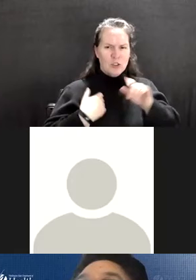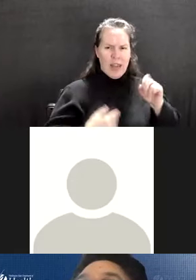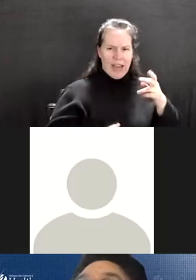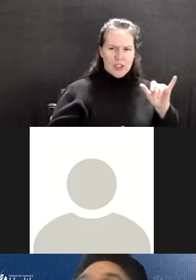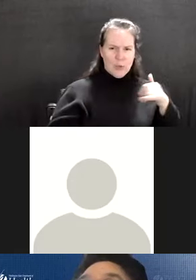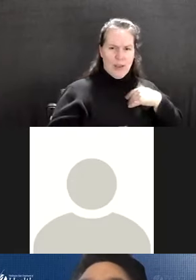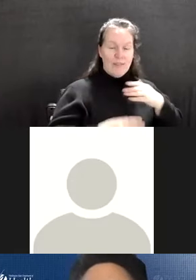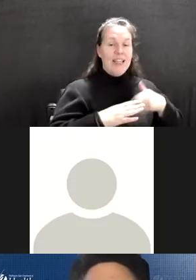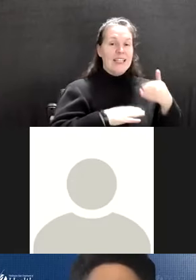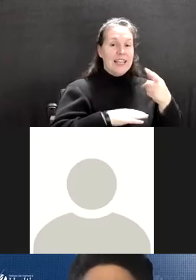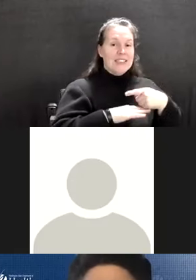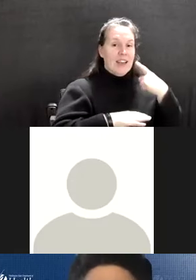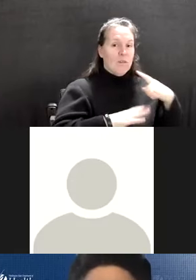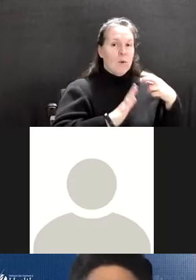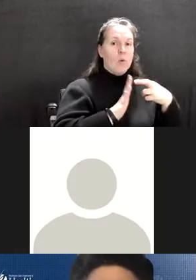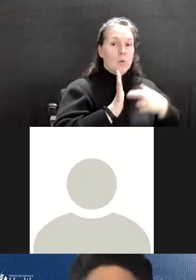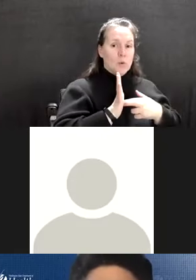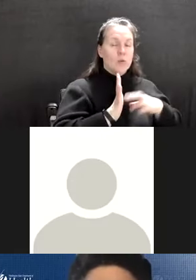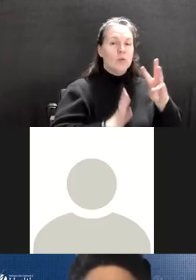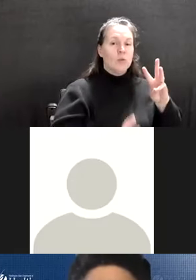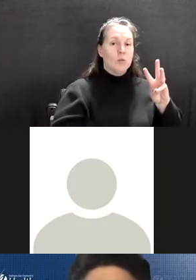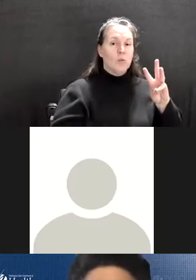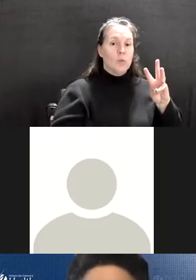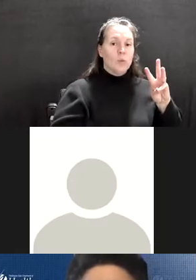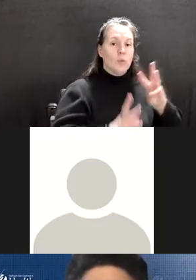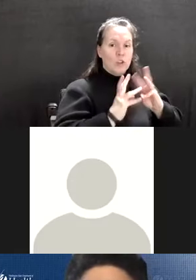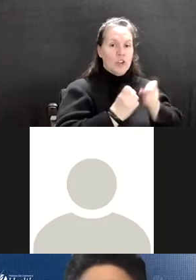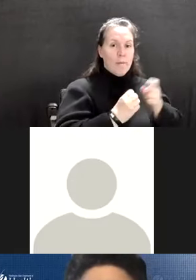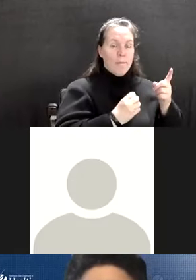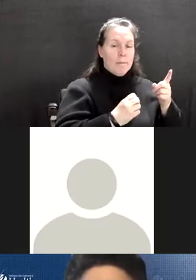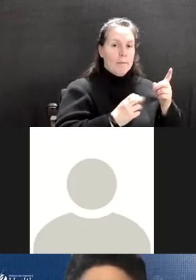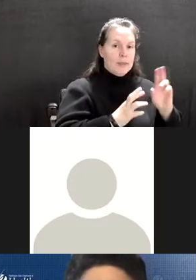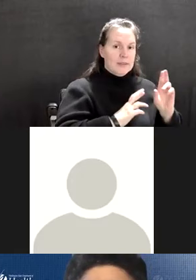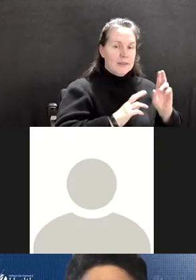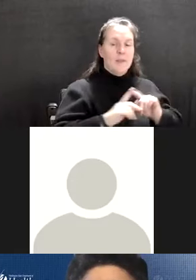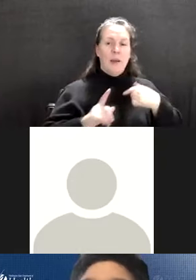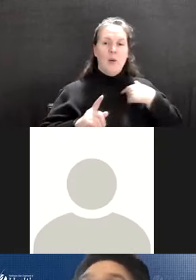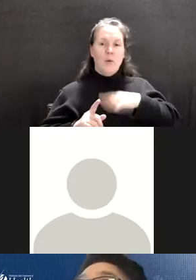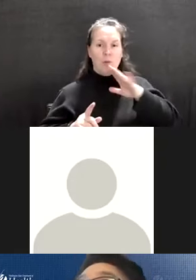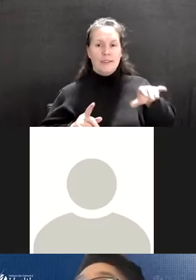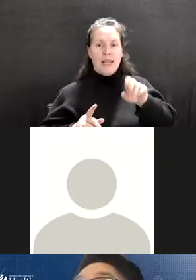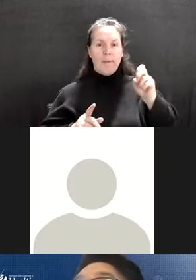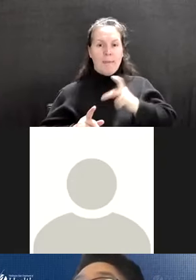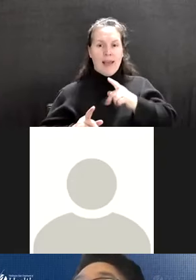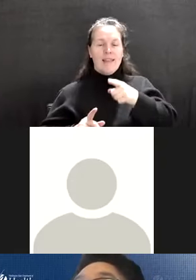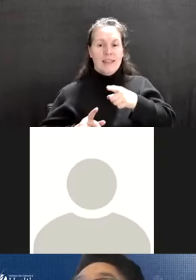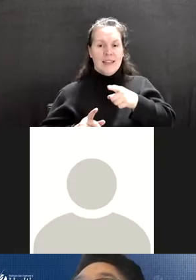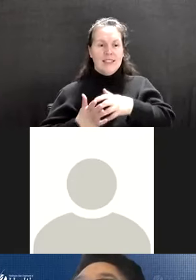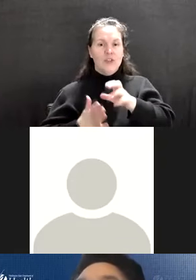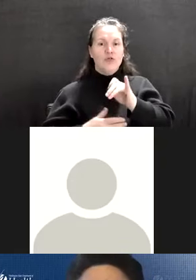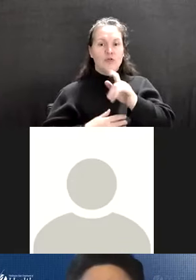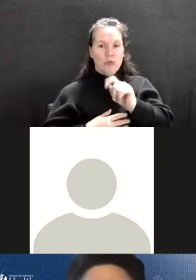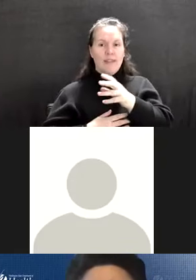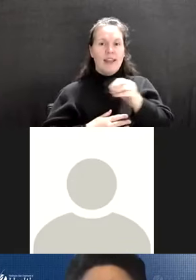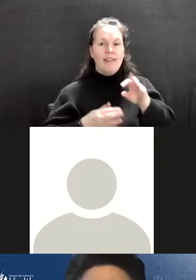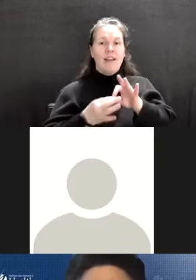date for our rules workshop handy, but as Ashley mentioned, we will take back this draft and the comments